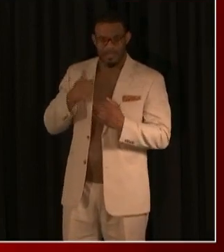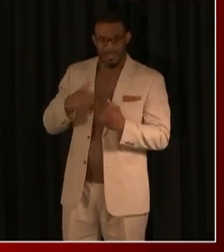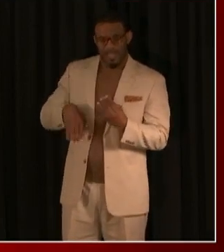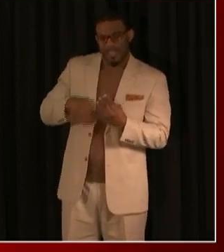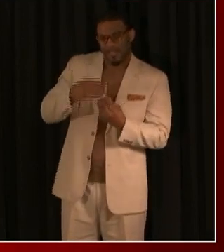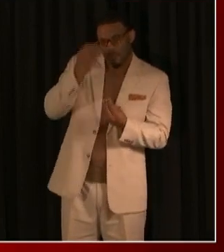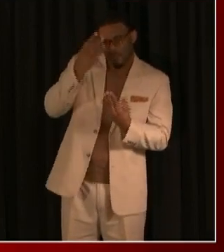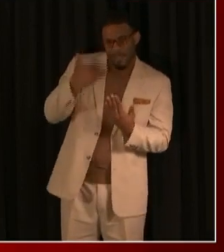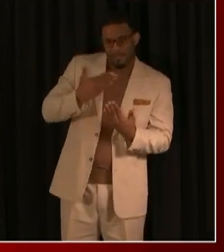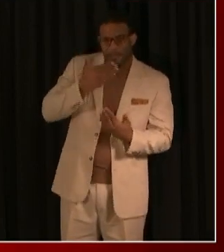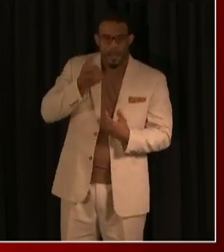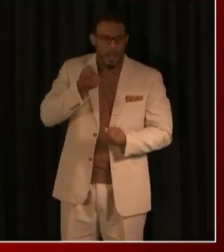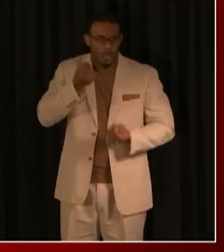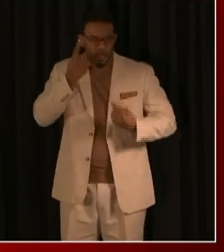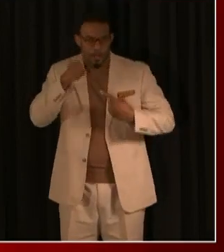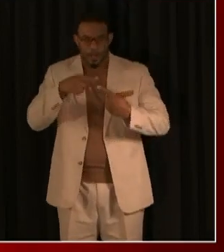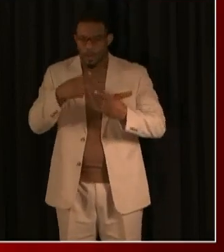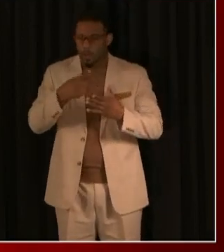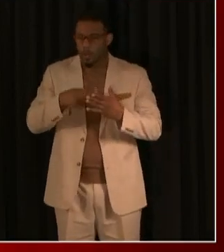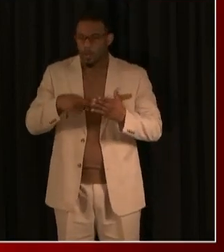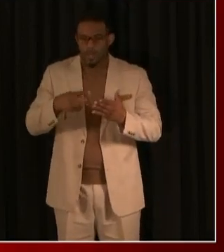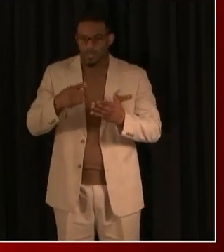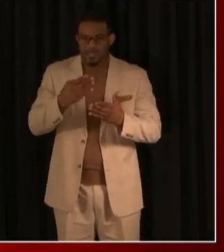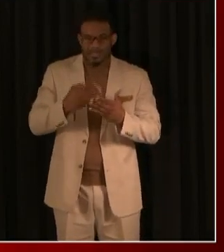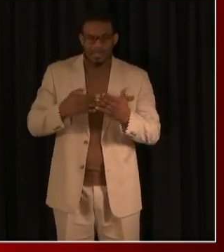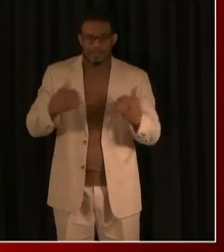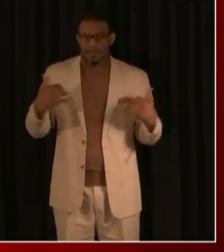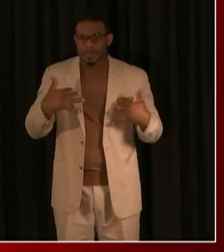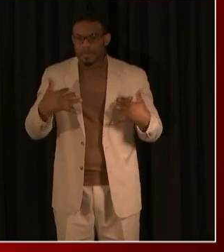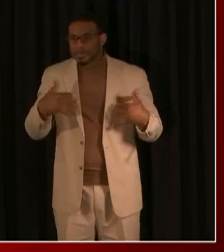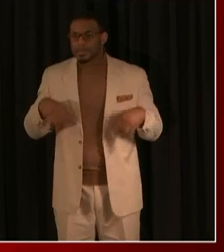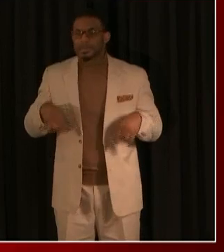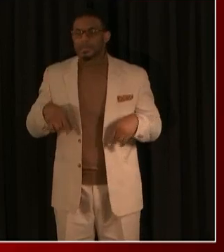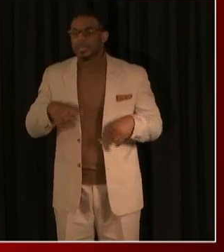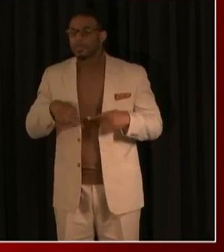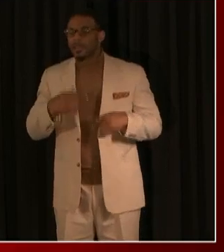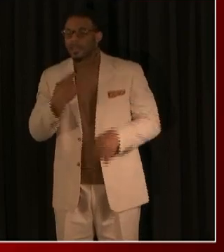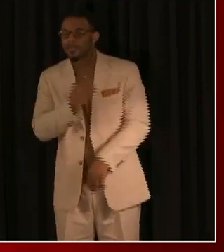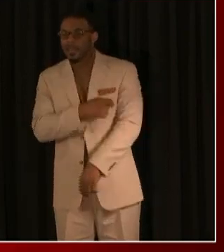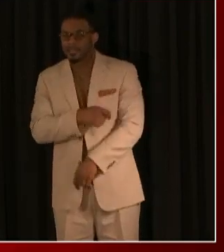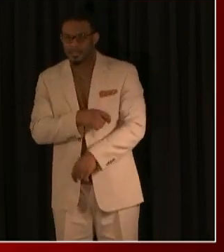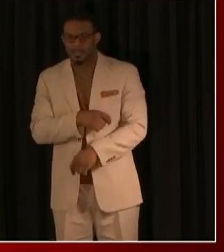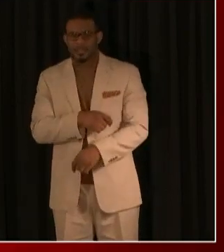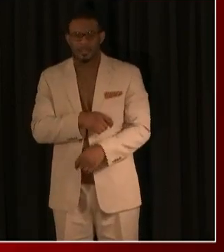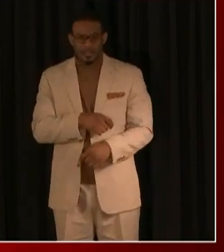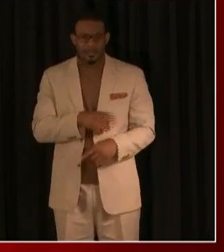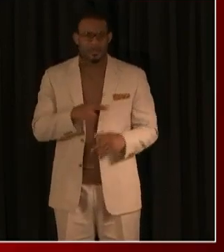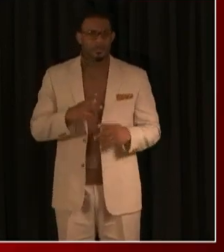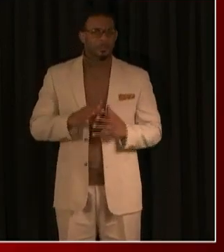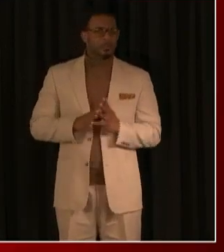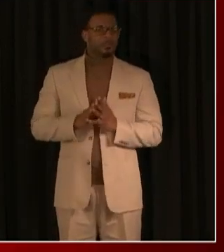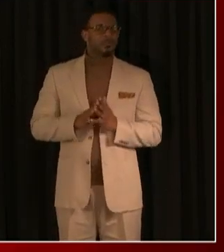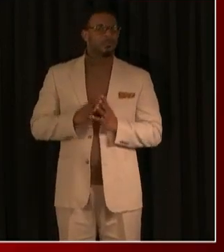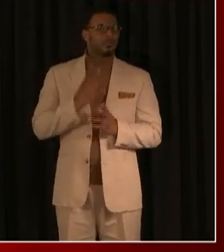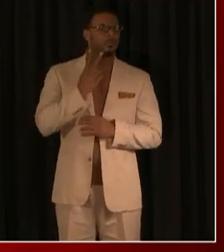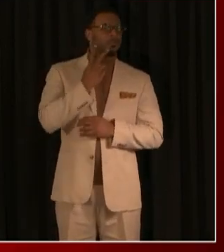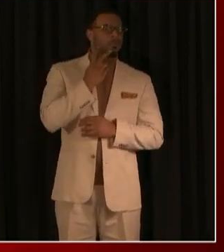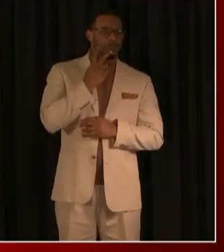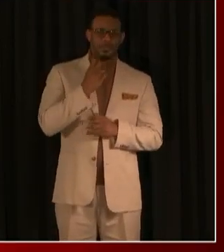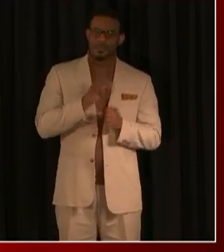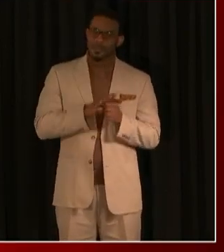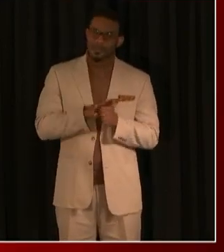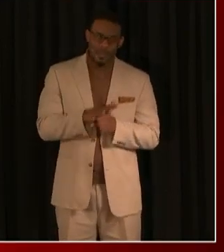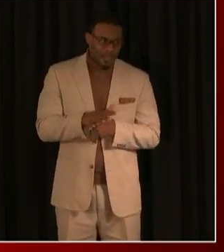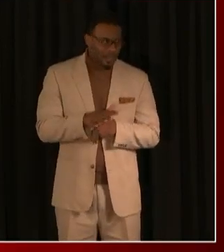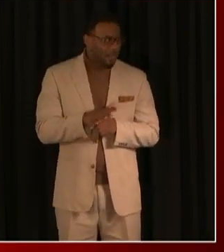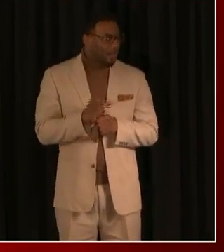just to have a better understanding about what is some of the hesitancy around the vaccine, receiving the vaccine. There's